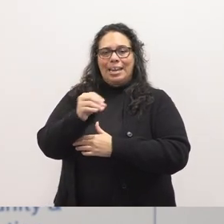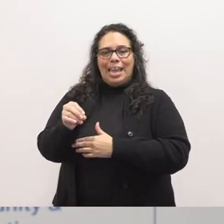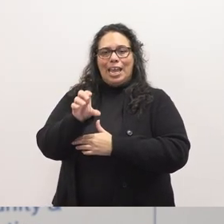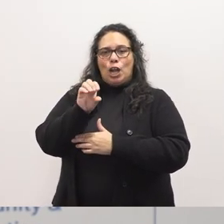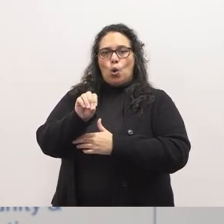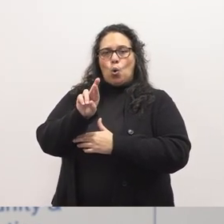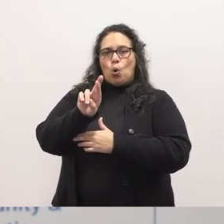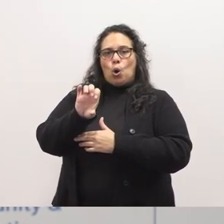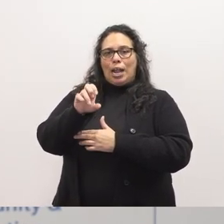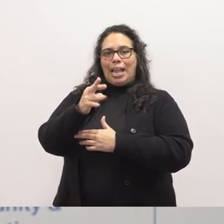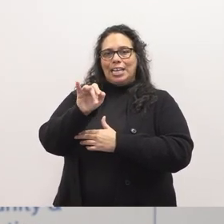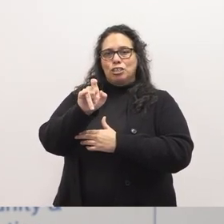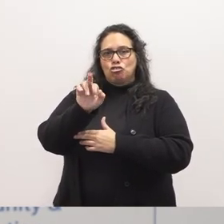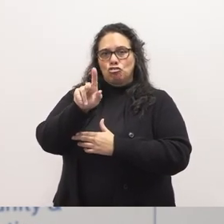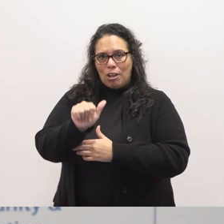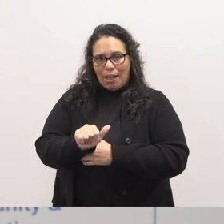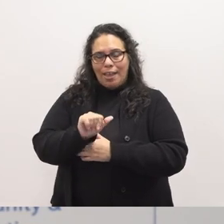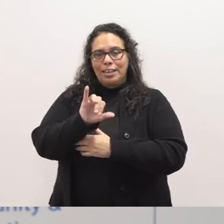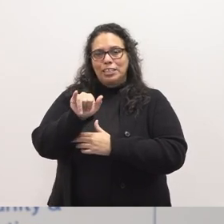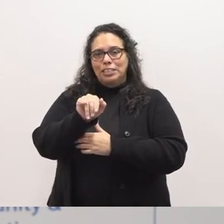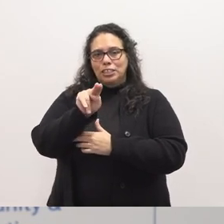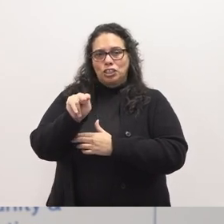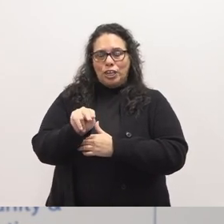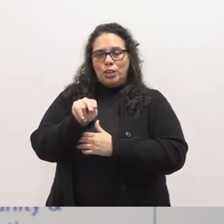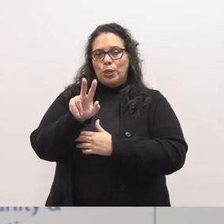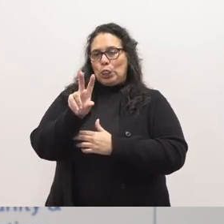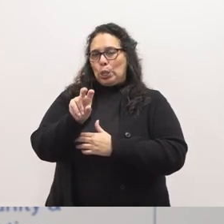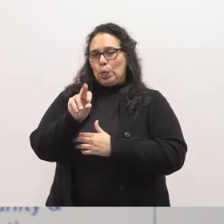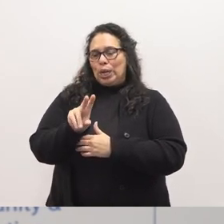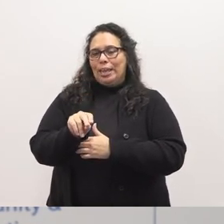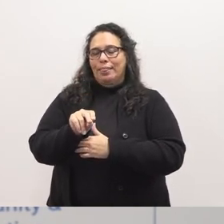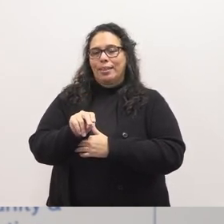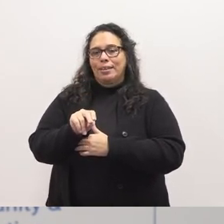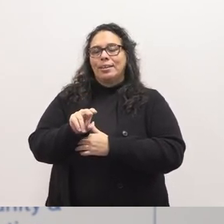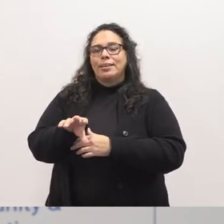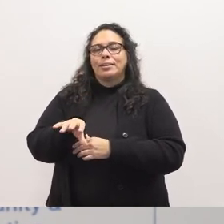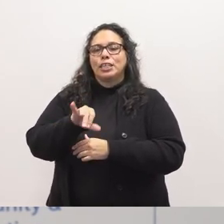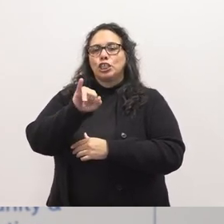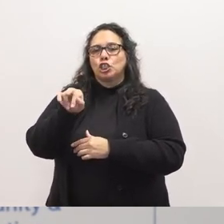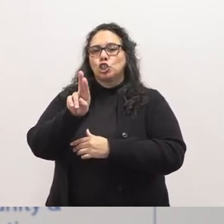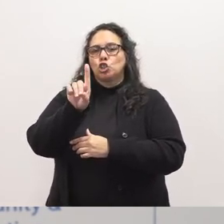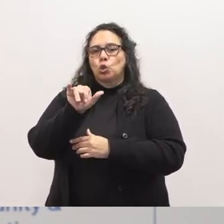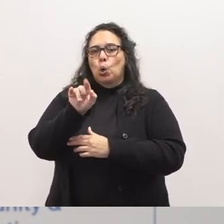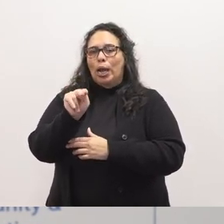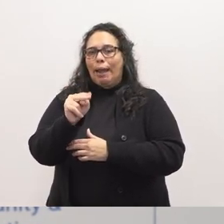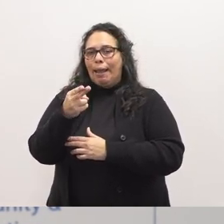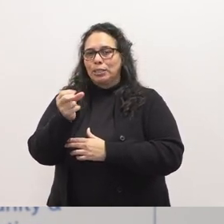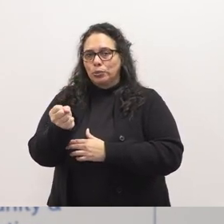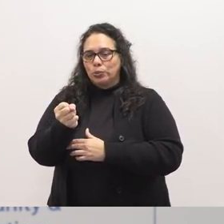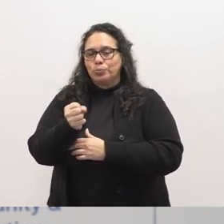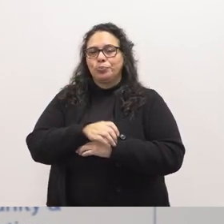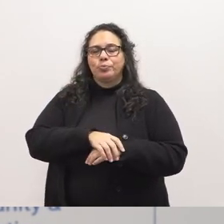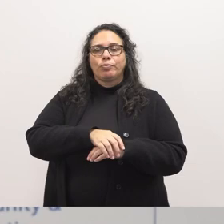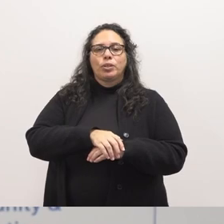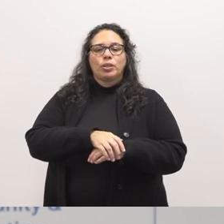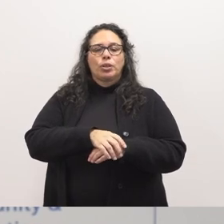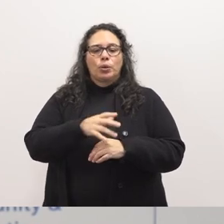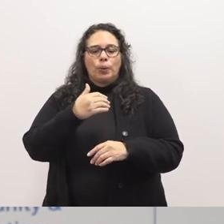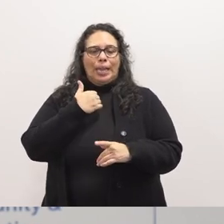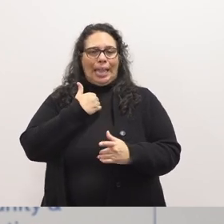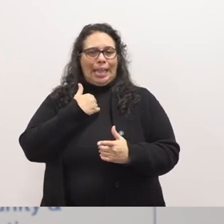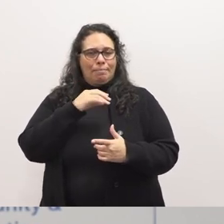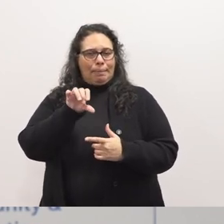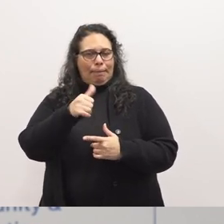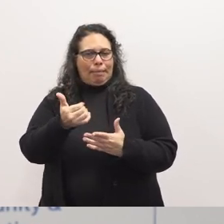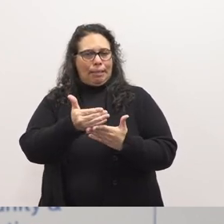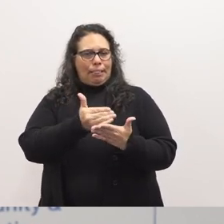January 30th at 7 p.m. at Jordan High School. We also discuss the anti-vaping lessons, which are